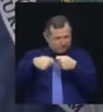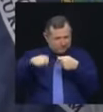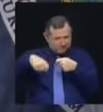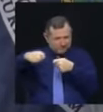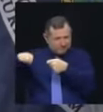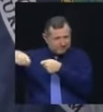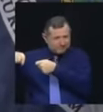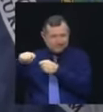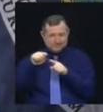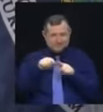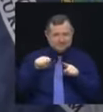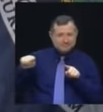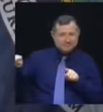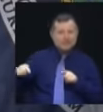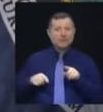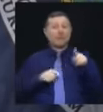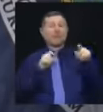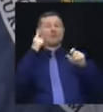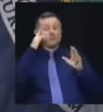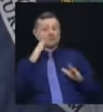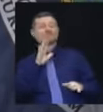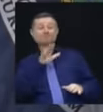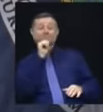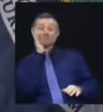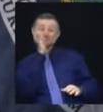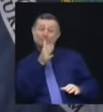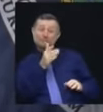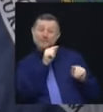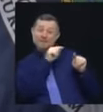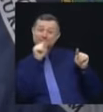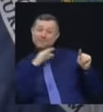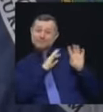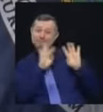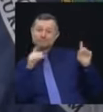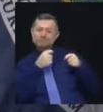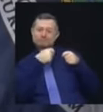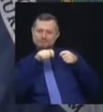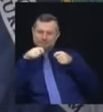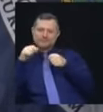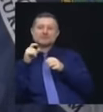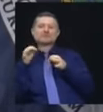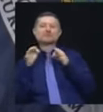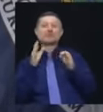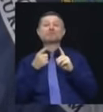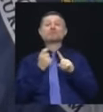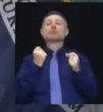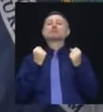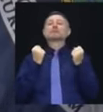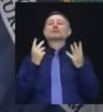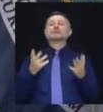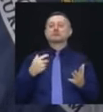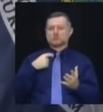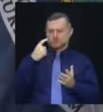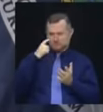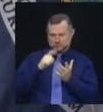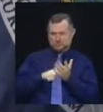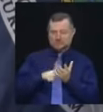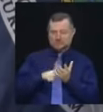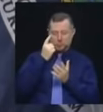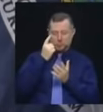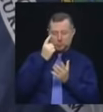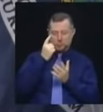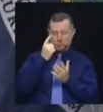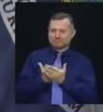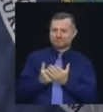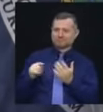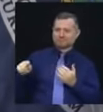turnover. There'll be turnover, and that is the description from many witnesses in the Attorney General's report. I think it's very